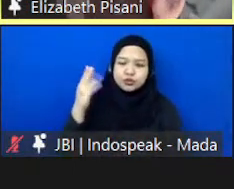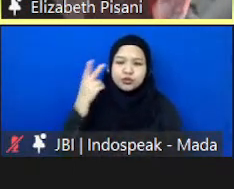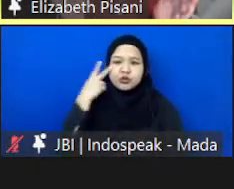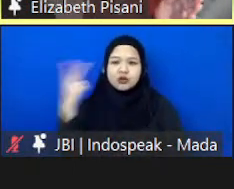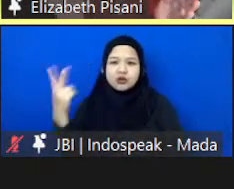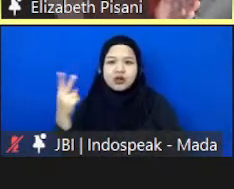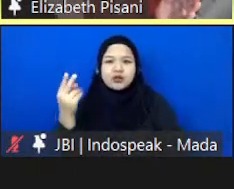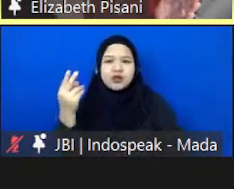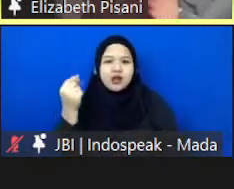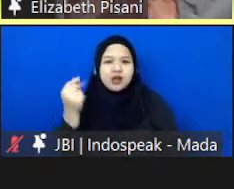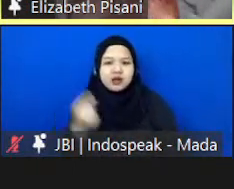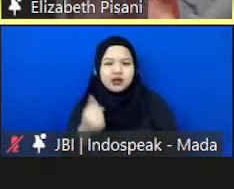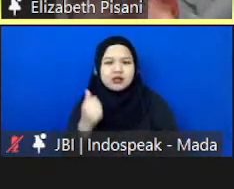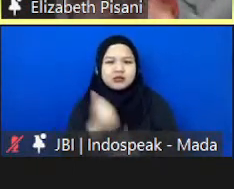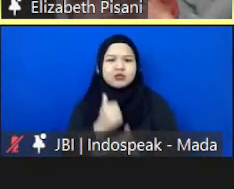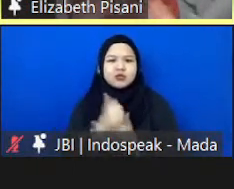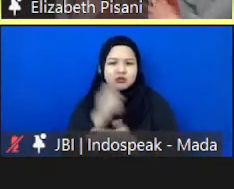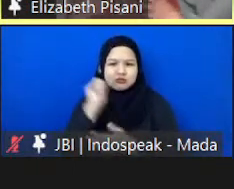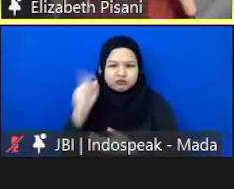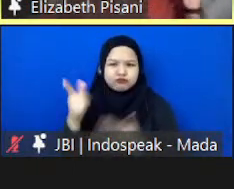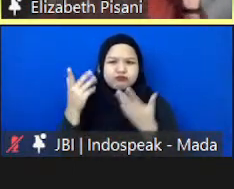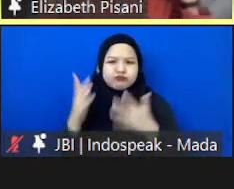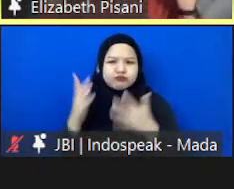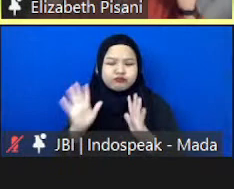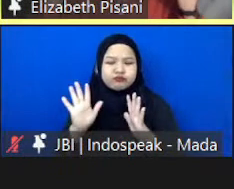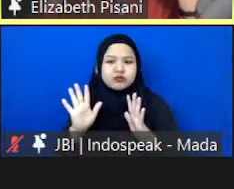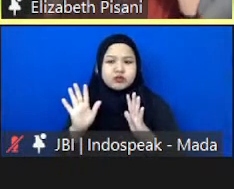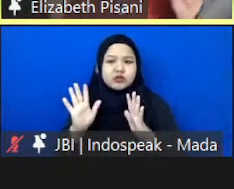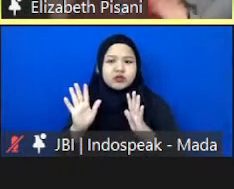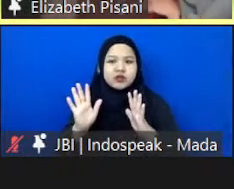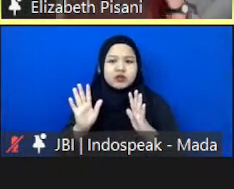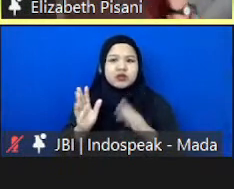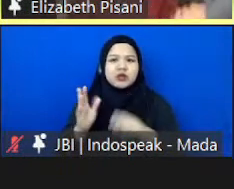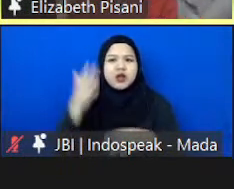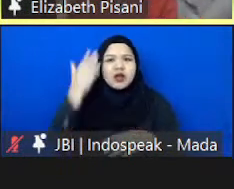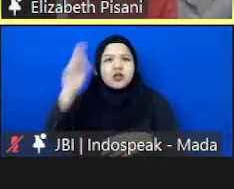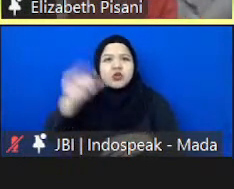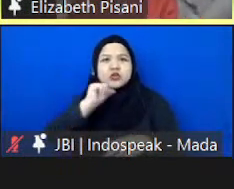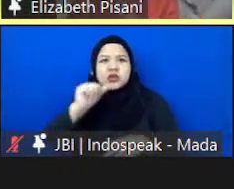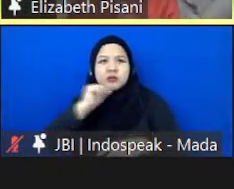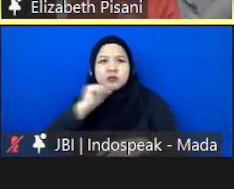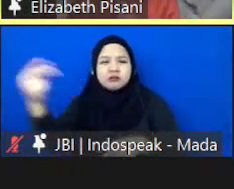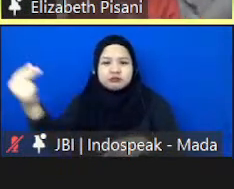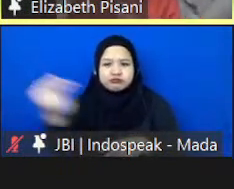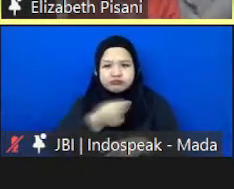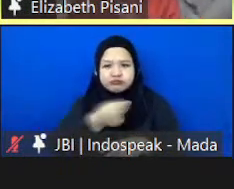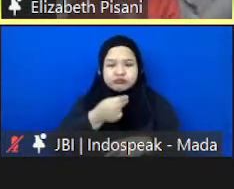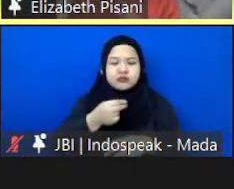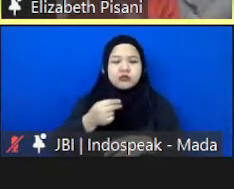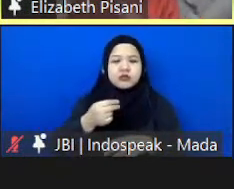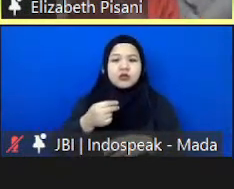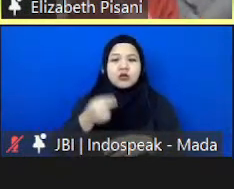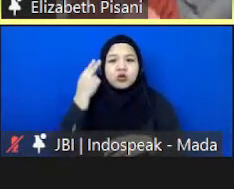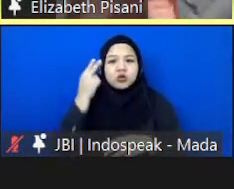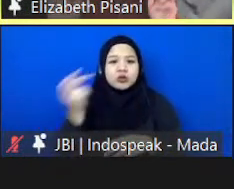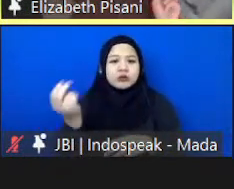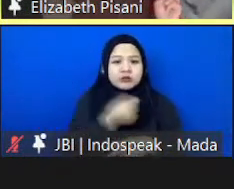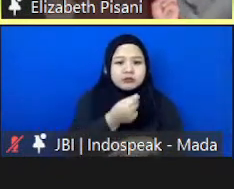that's actually paid, that our mystery shoppers paid when they went to buy the